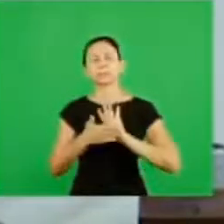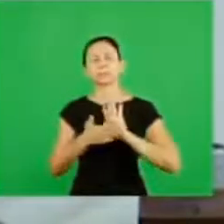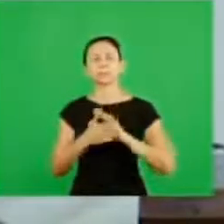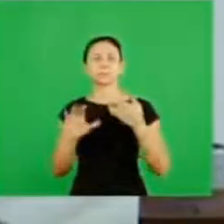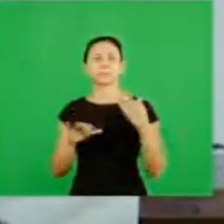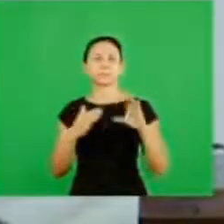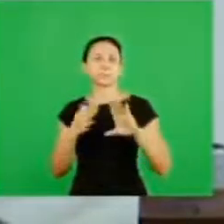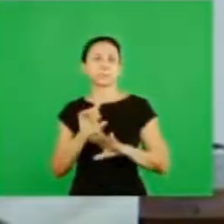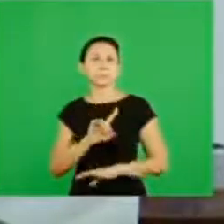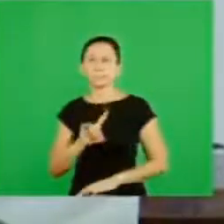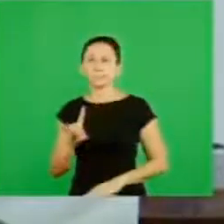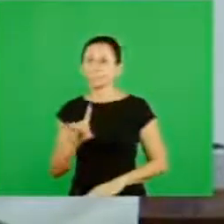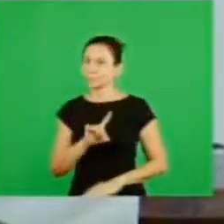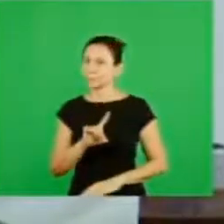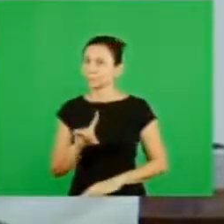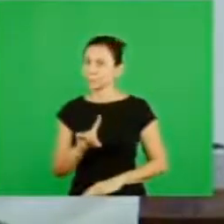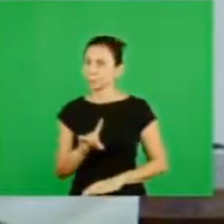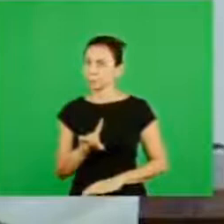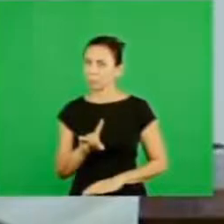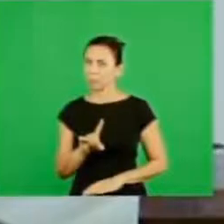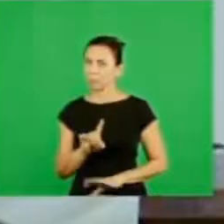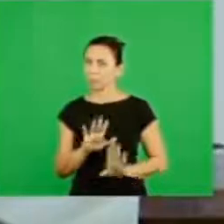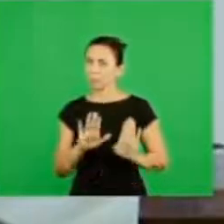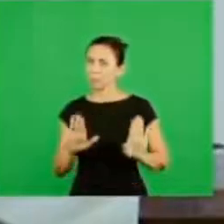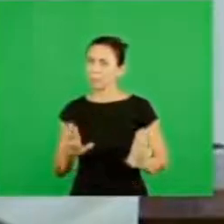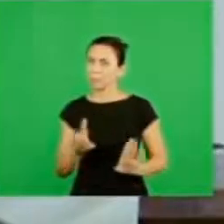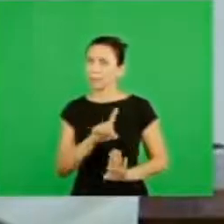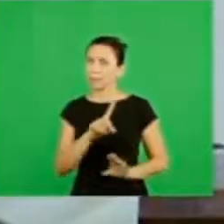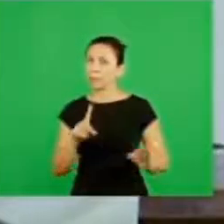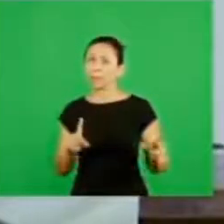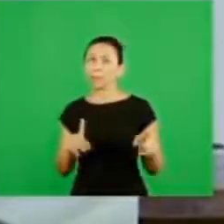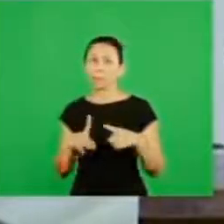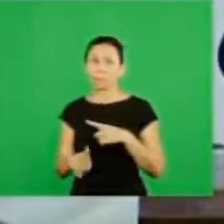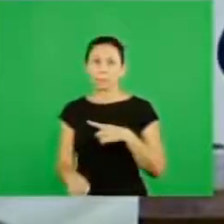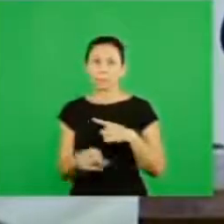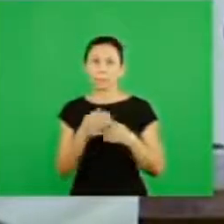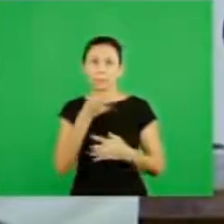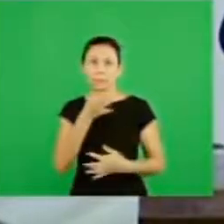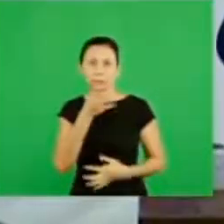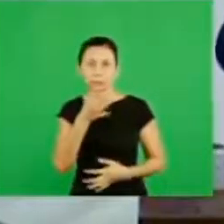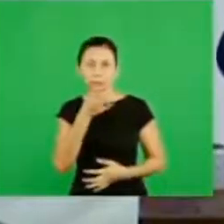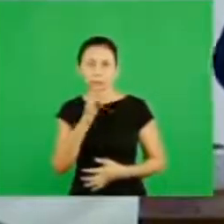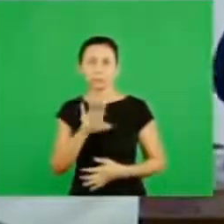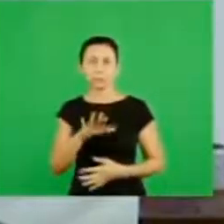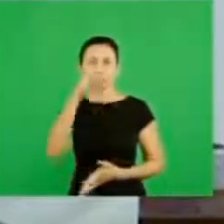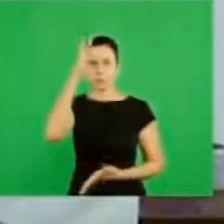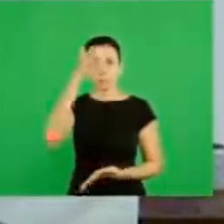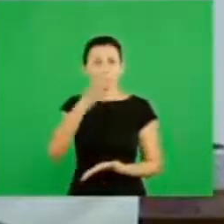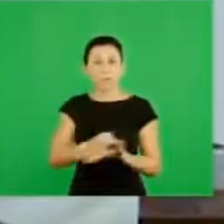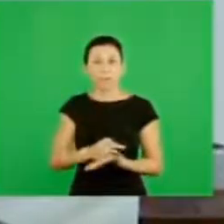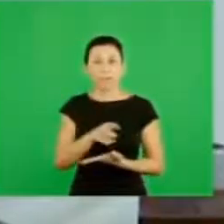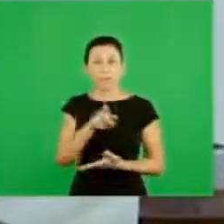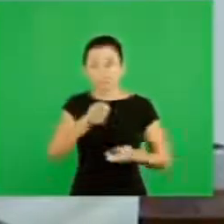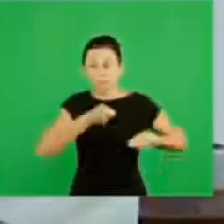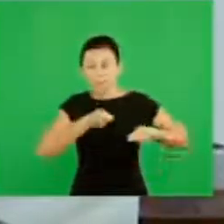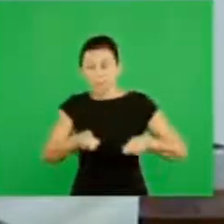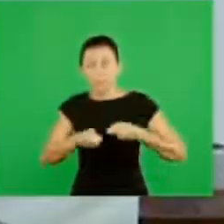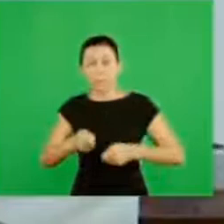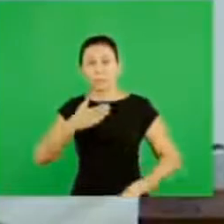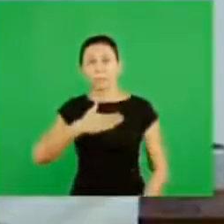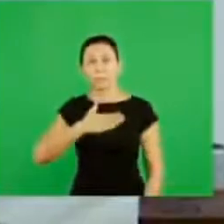wasn't a faith of just going to church or just go and sing the songs. No. This doesn't impede, of course. There's